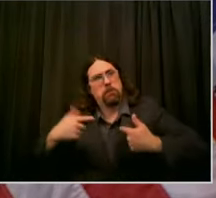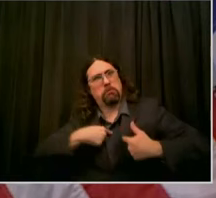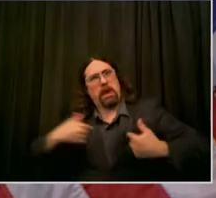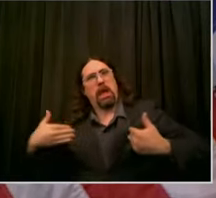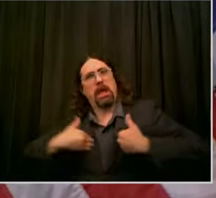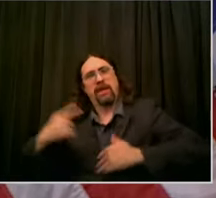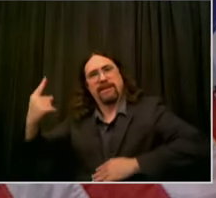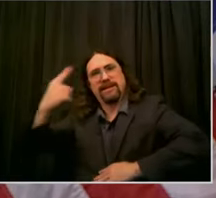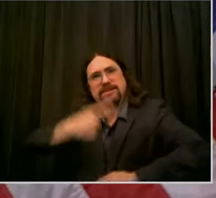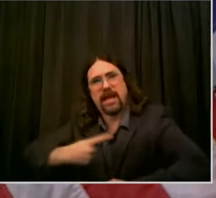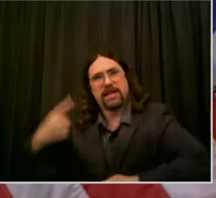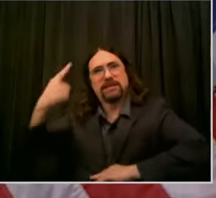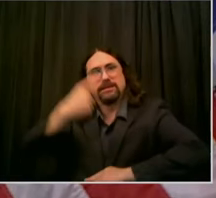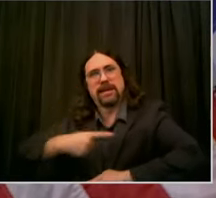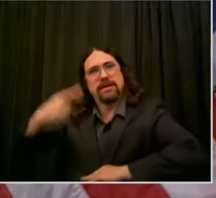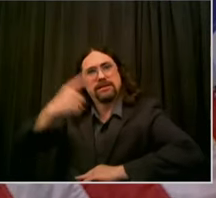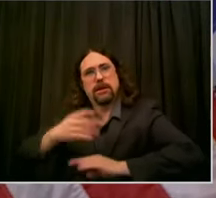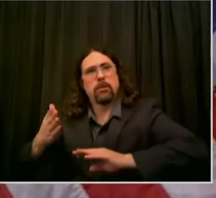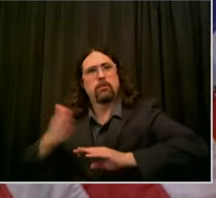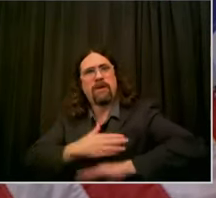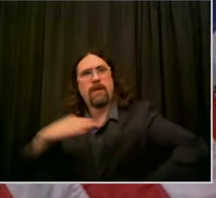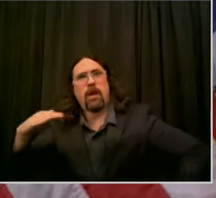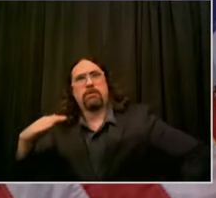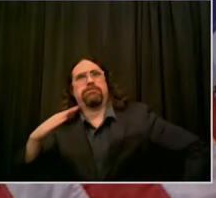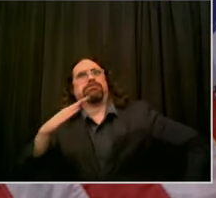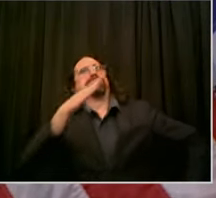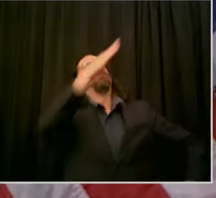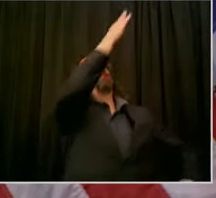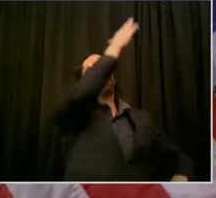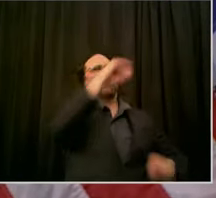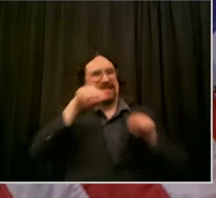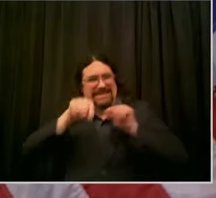But I think the basic way to think about it is